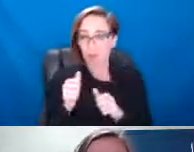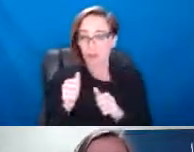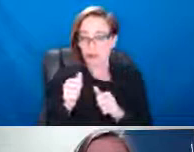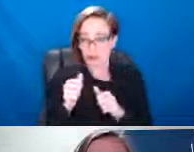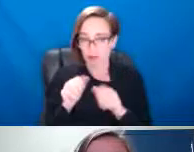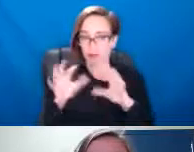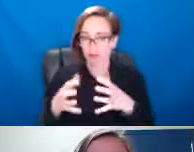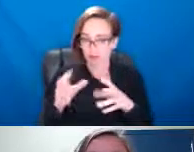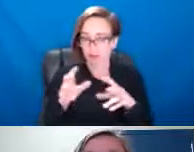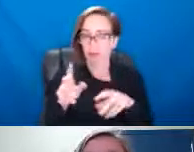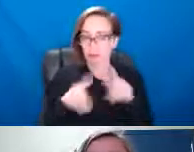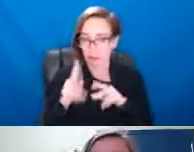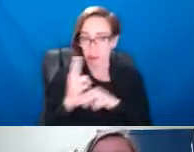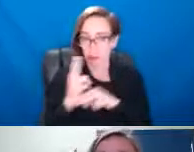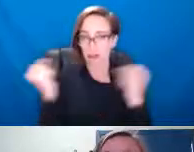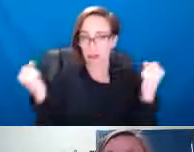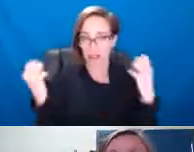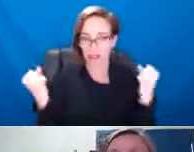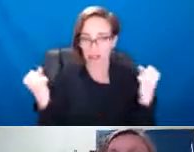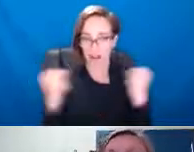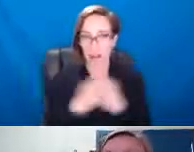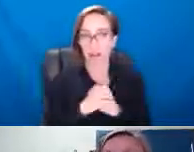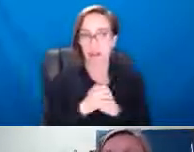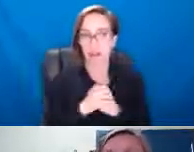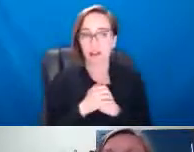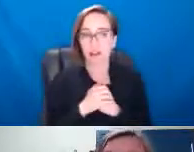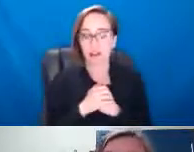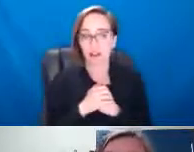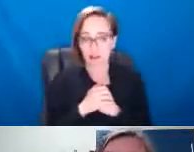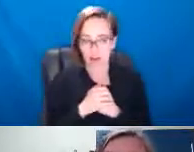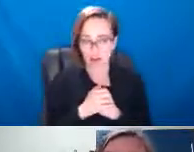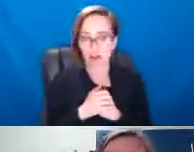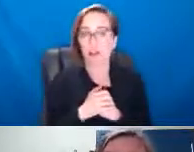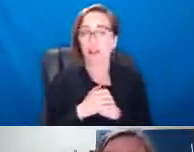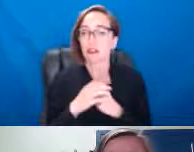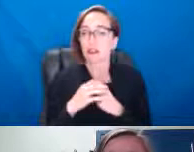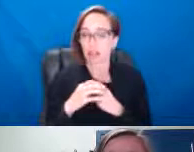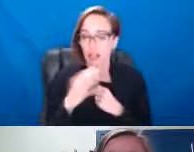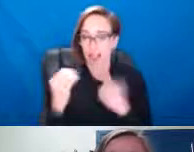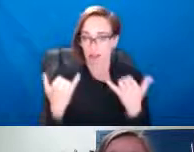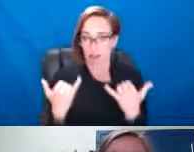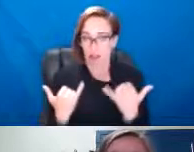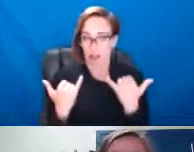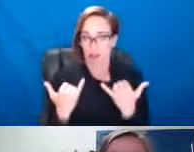Language. And at this time, the individual has usable vision.